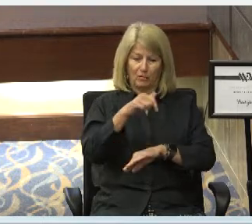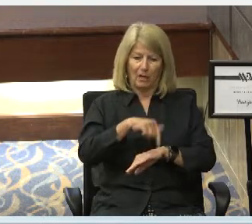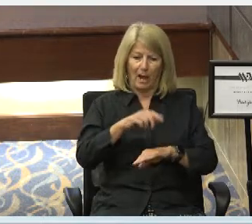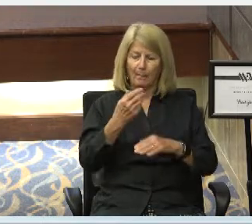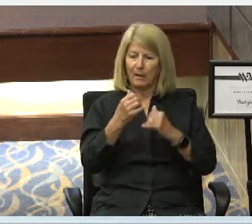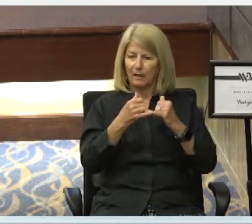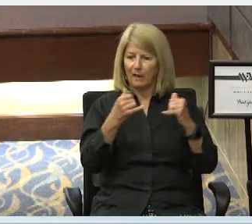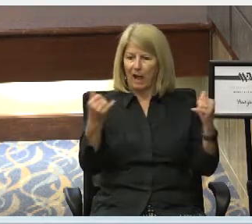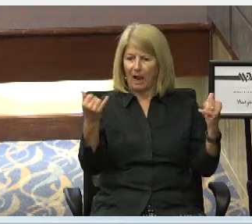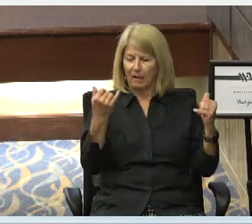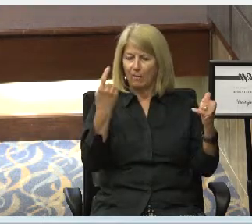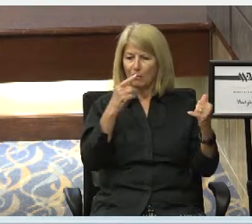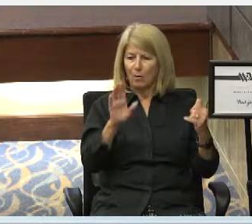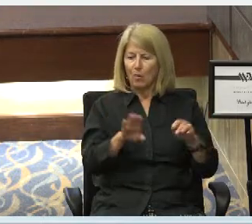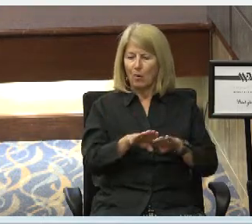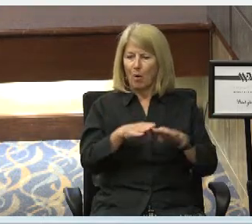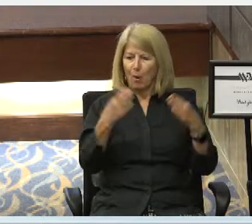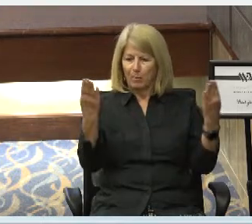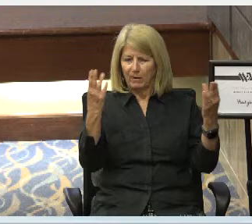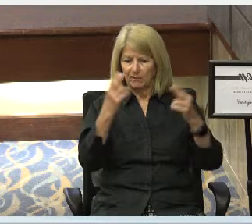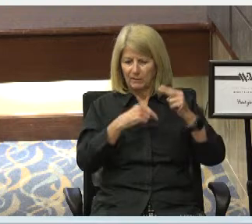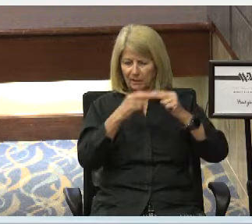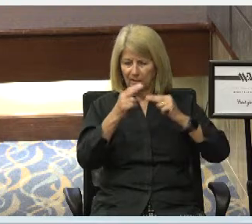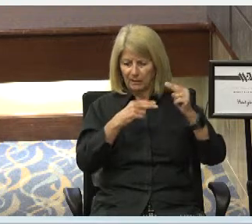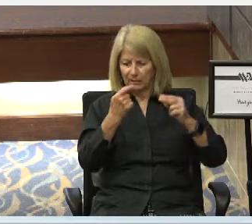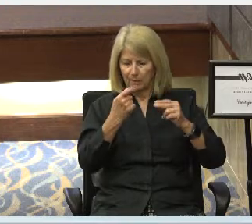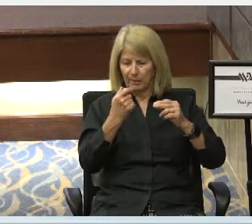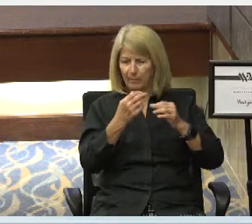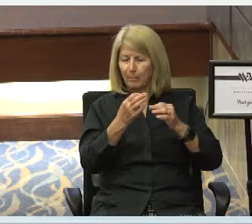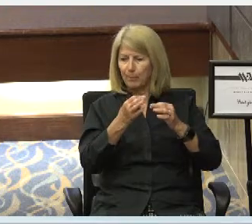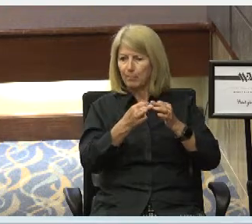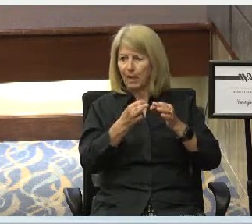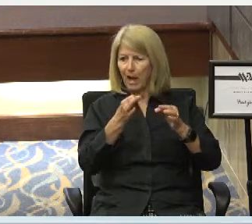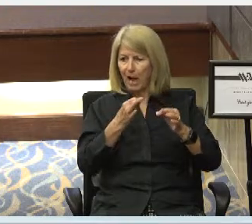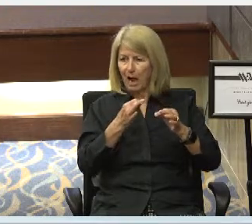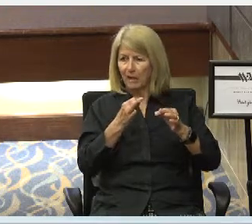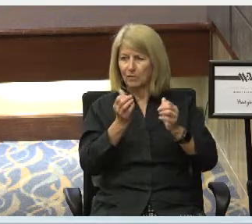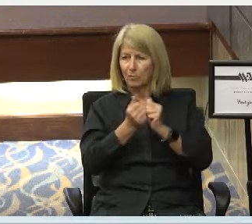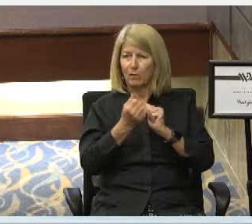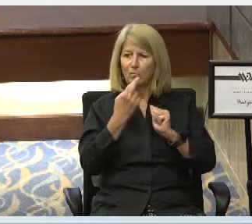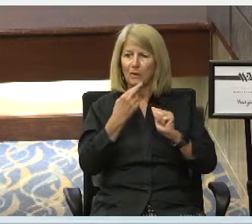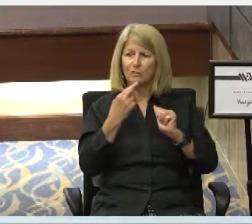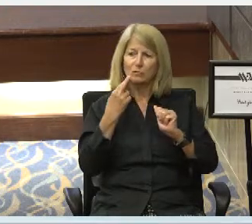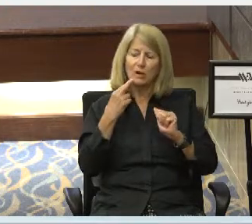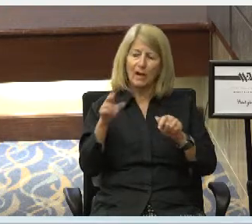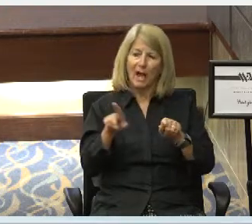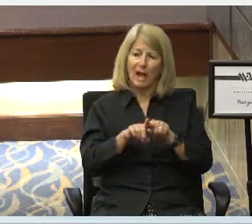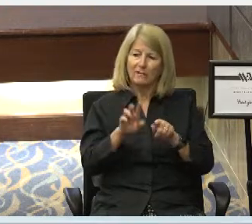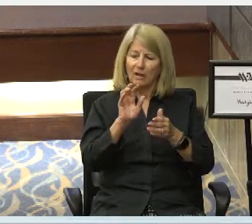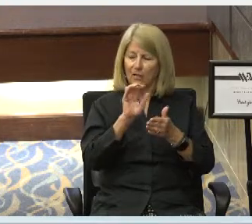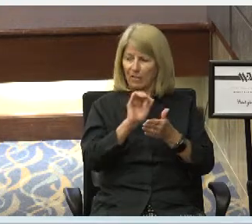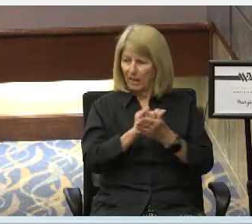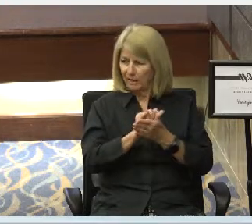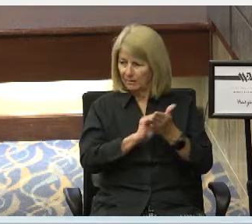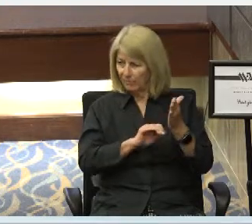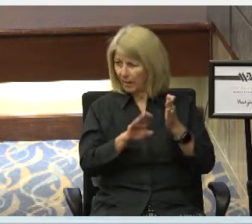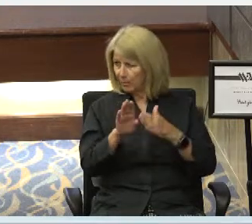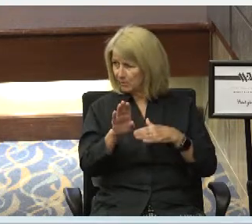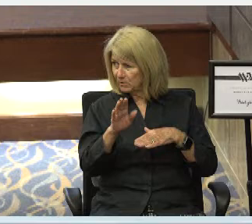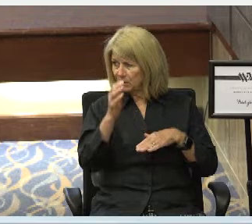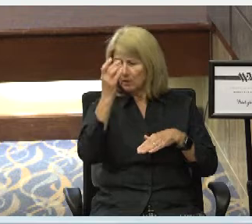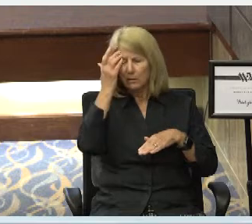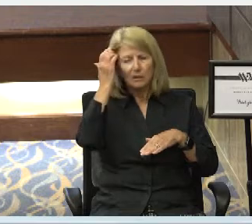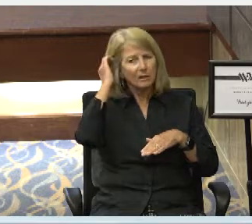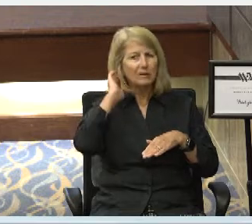restaurant, and multifamily, a little bit behind as it wraps the garage and the development. And Paris and the team will talk about